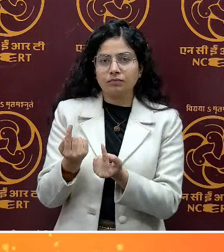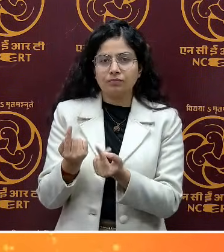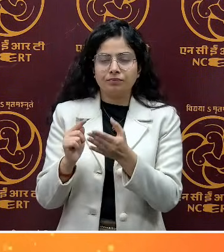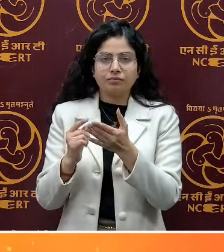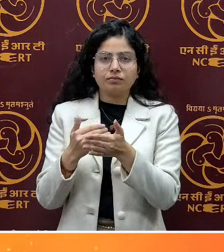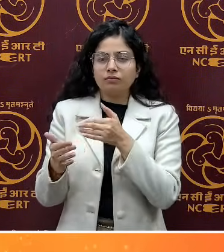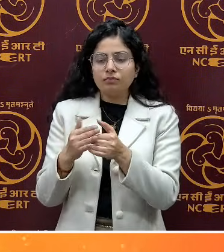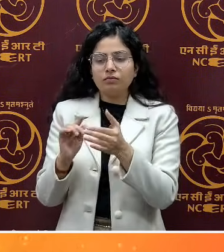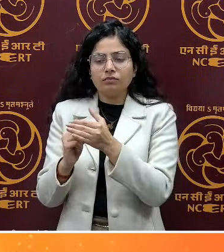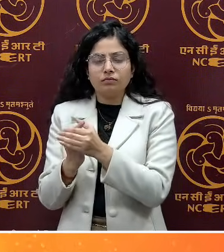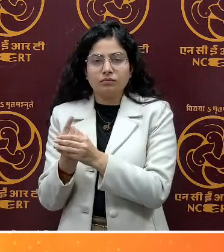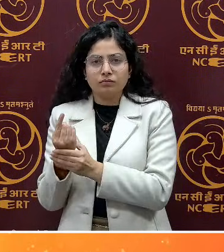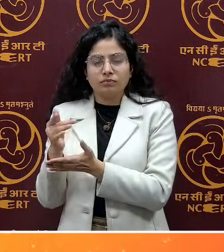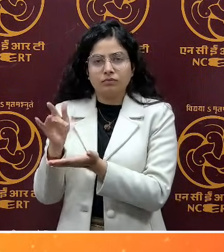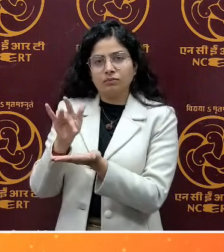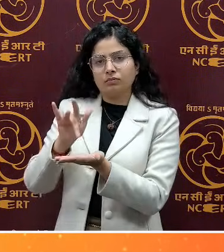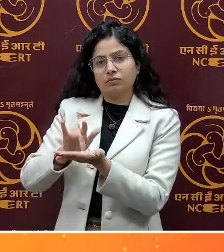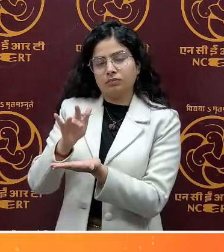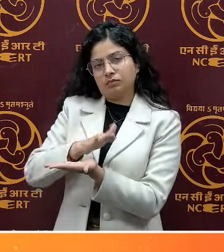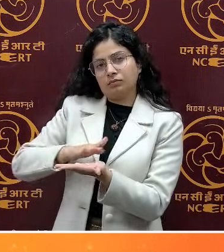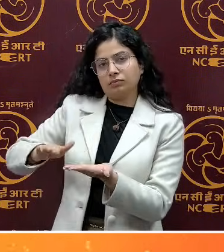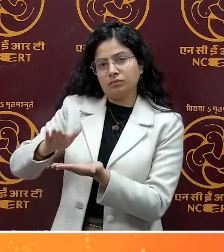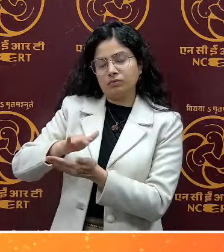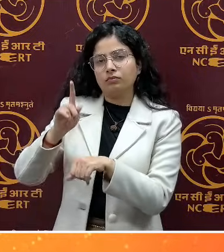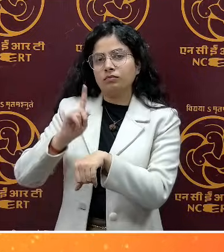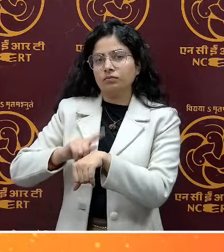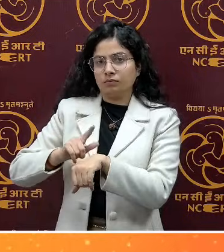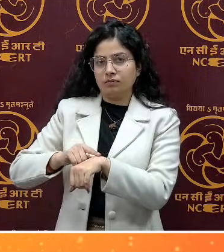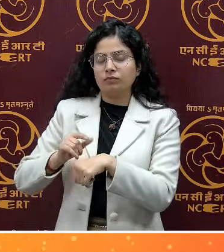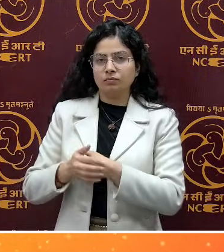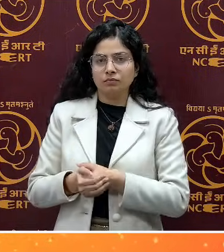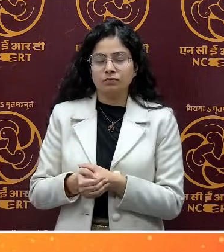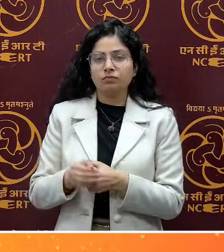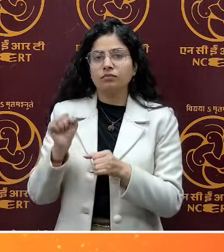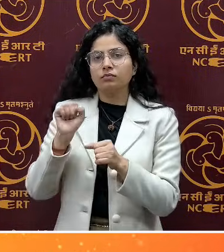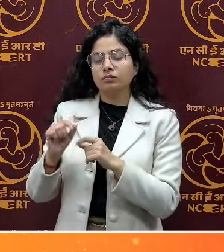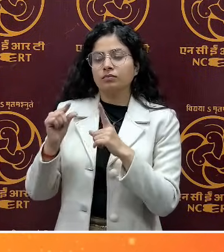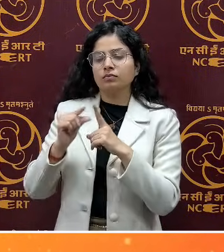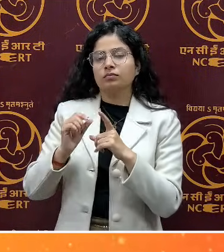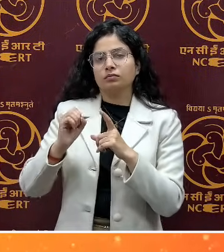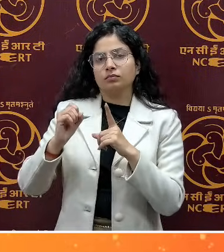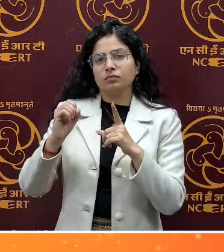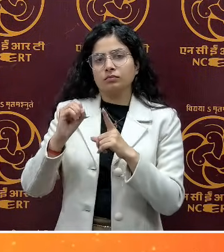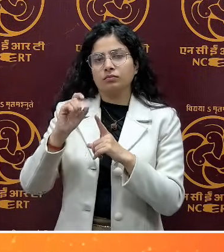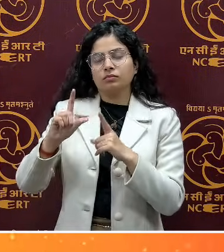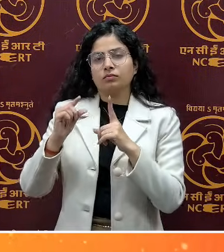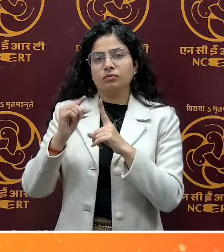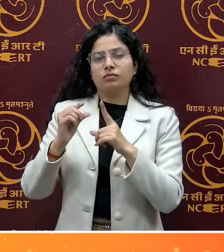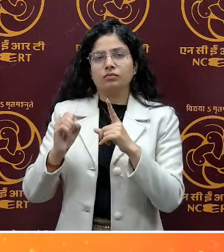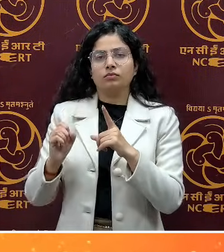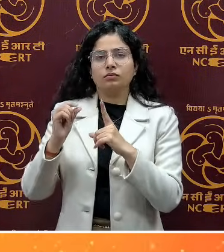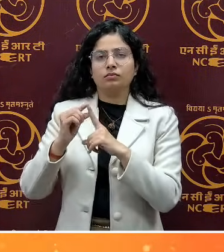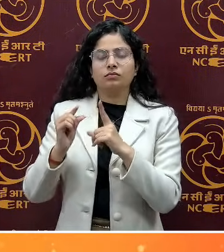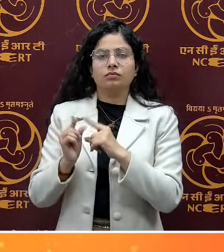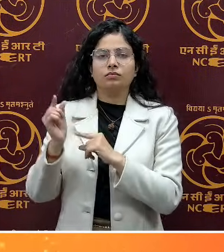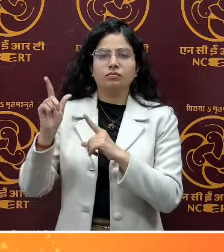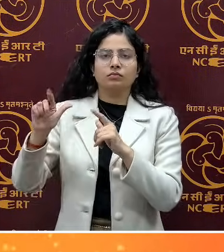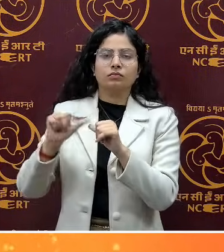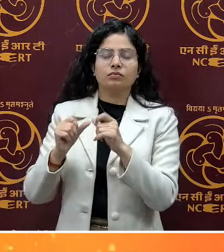grown in a particular field at a given point of time. So that is the population of wheat plants,